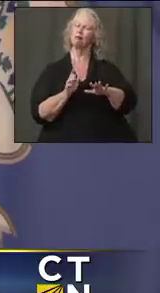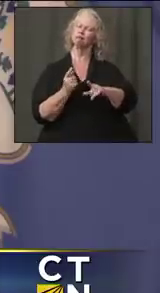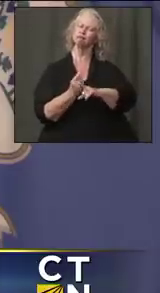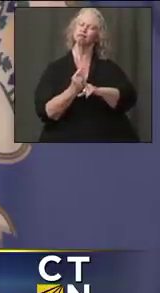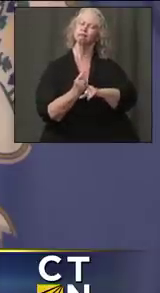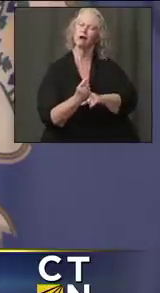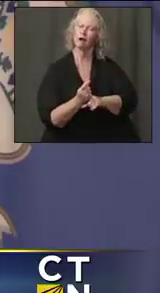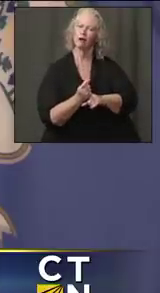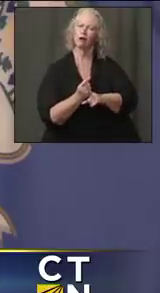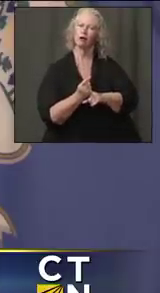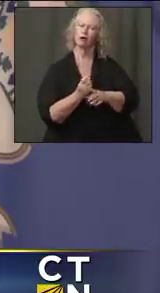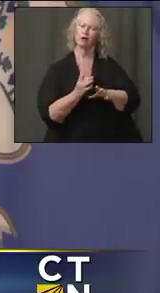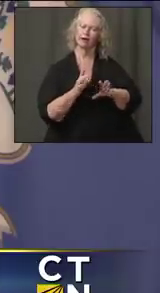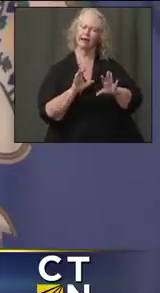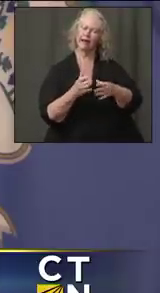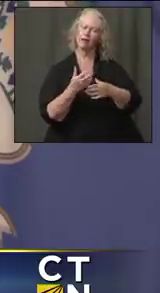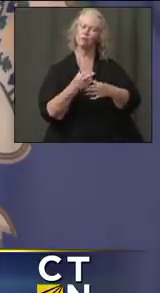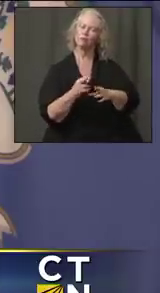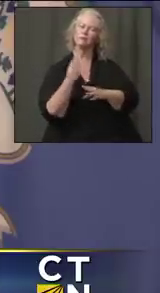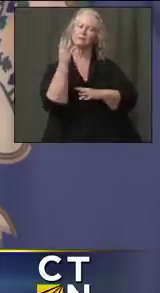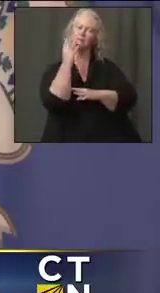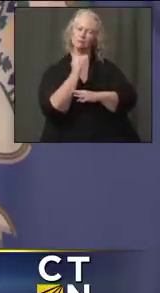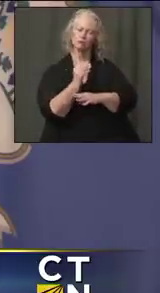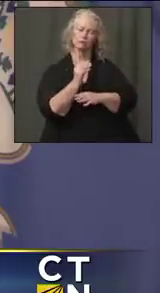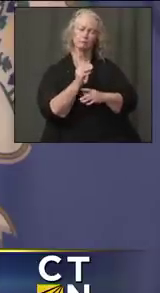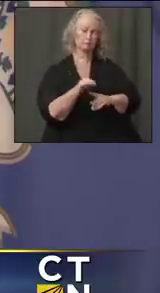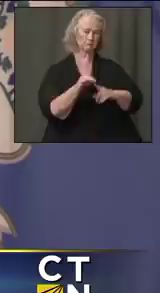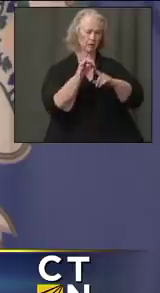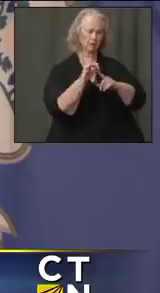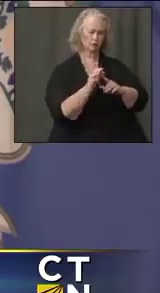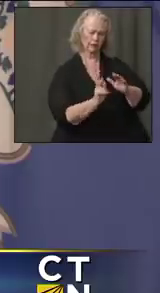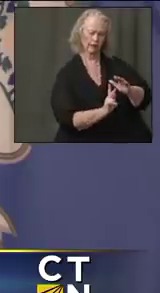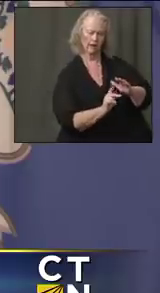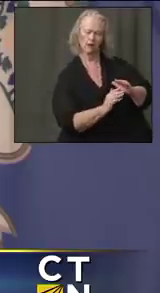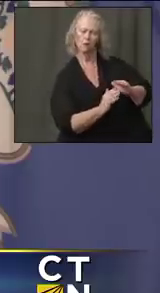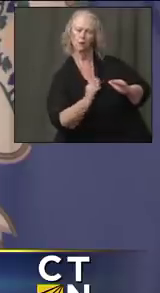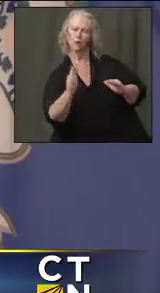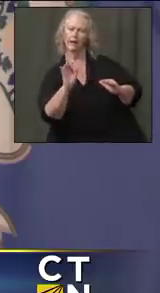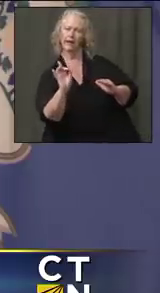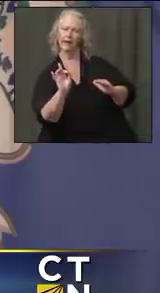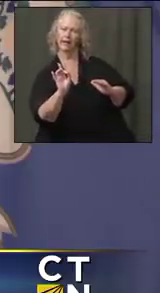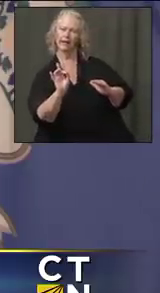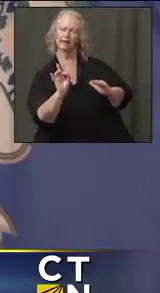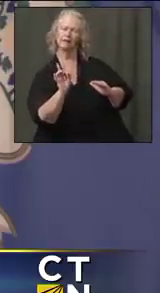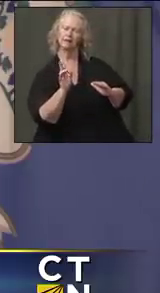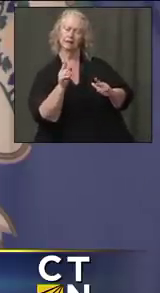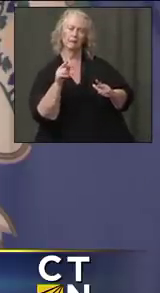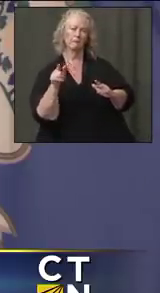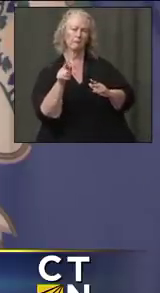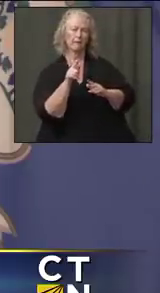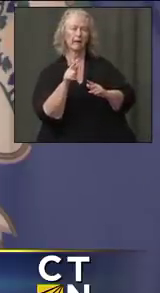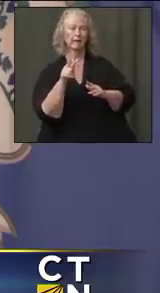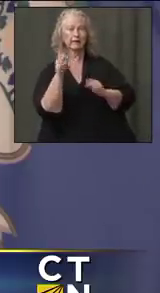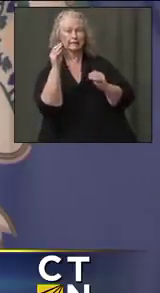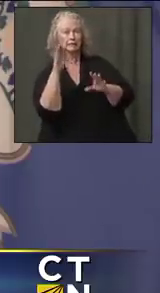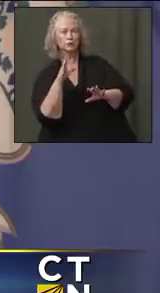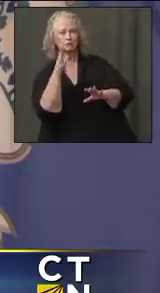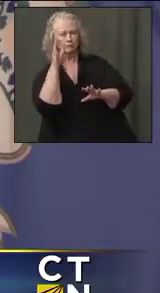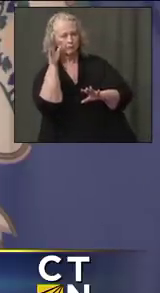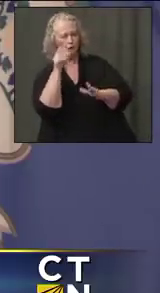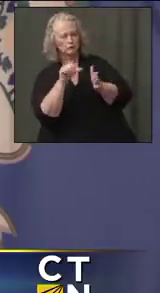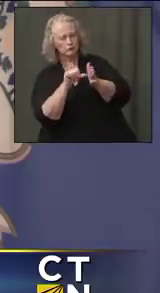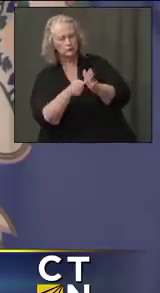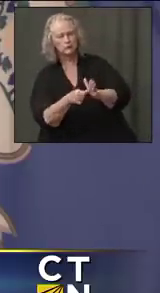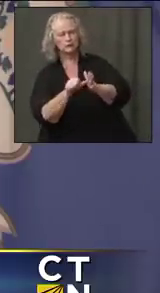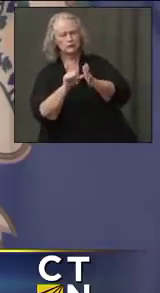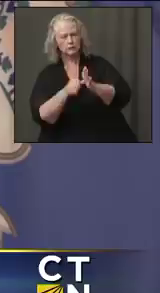8, was just an important priority for the teachers, parents, and Miguel and myself. We'll talk